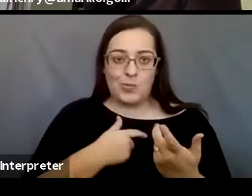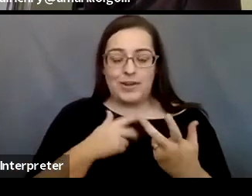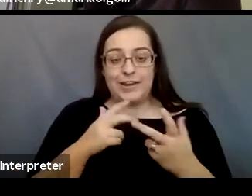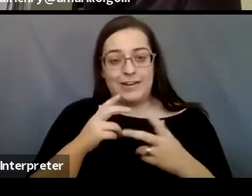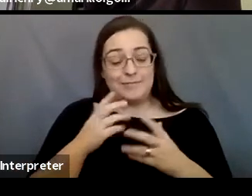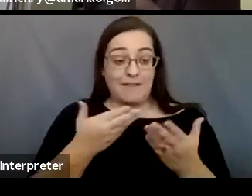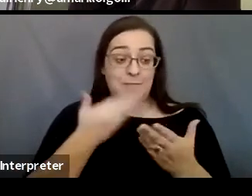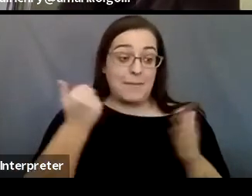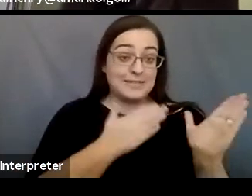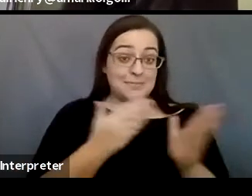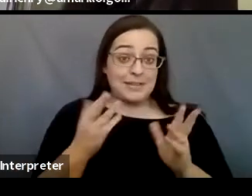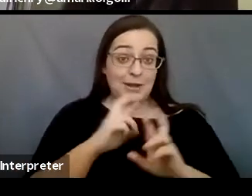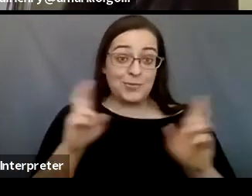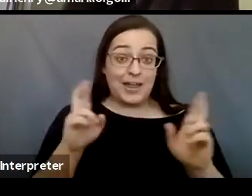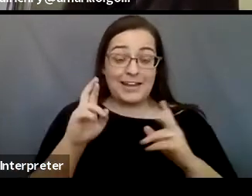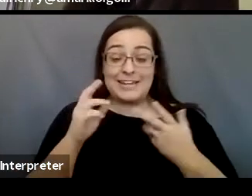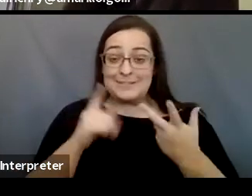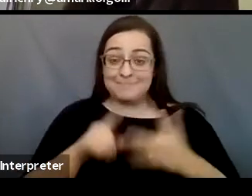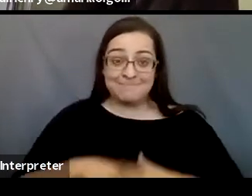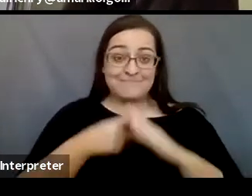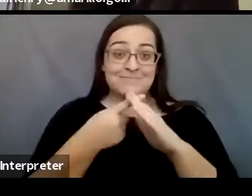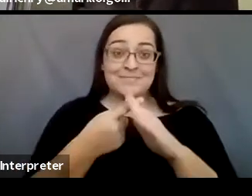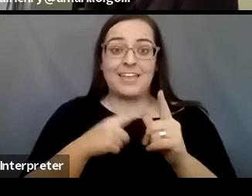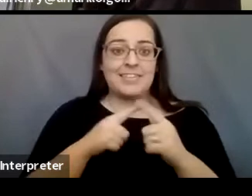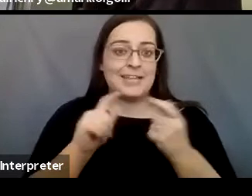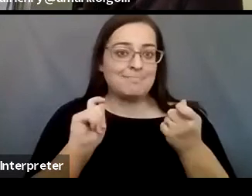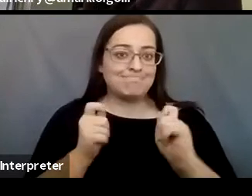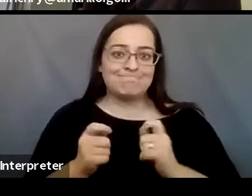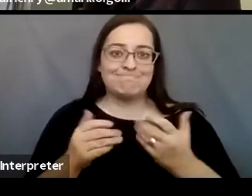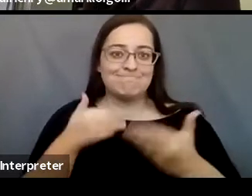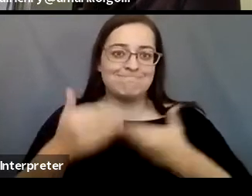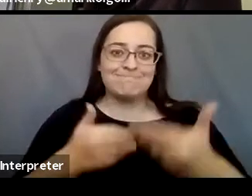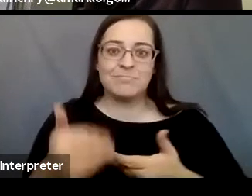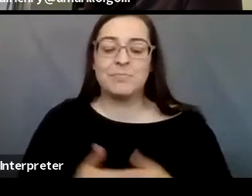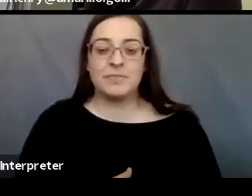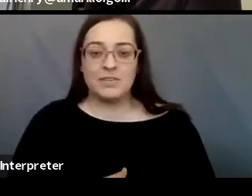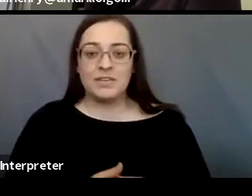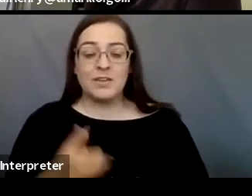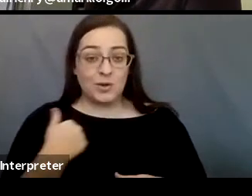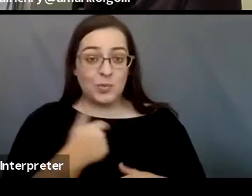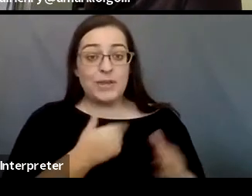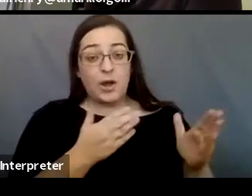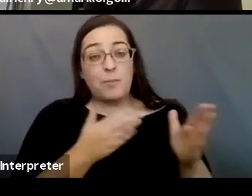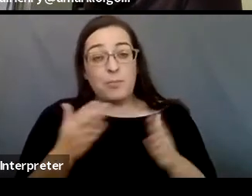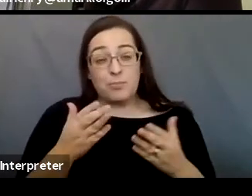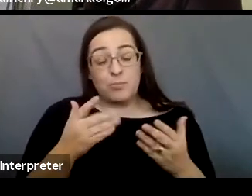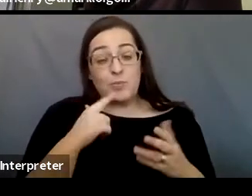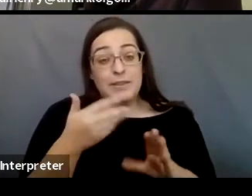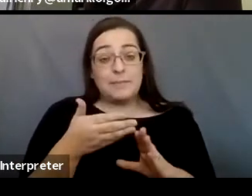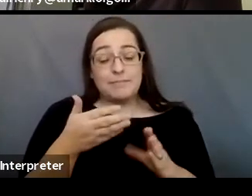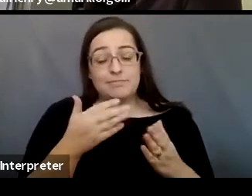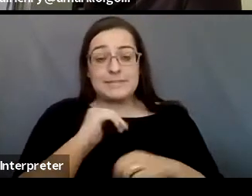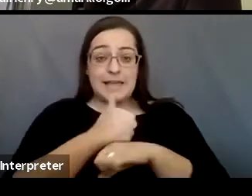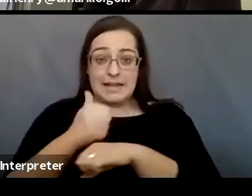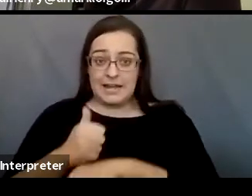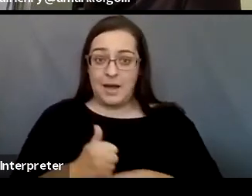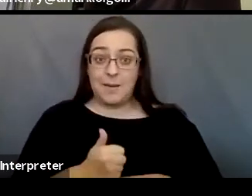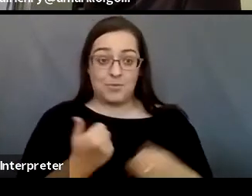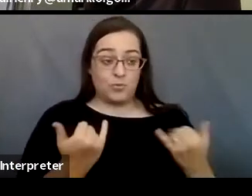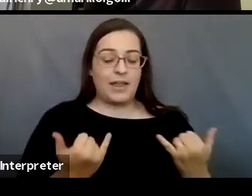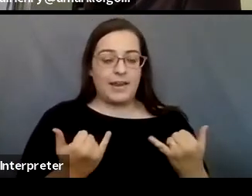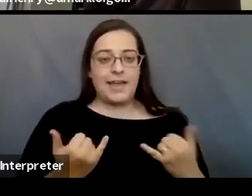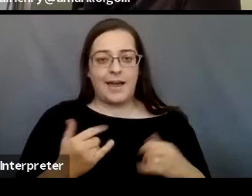best plan and then be ready to adjust as needed. And we are pre-staging right now. So we're getting ready to begin that process right